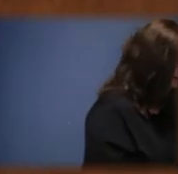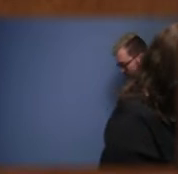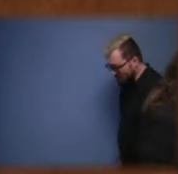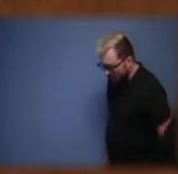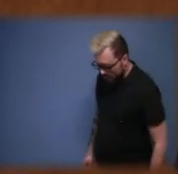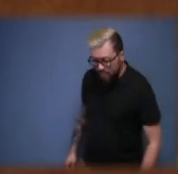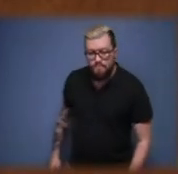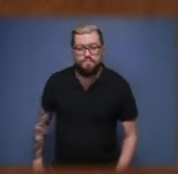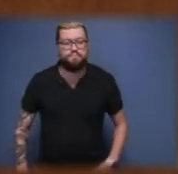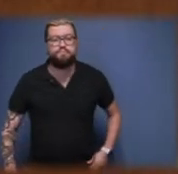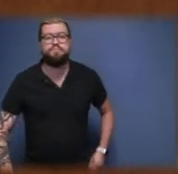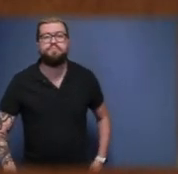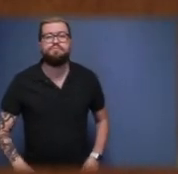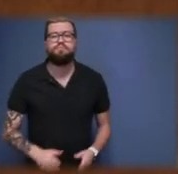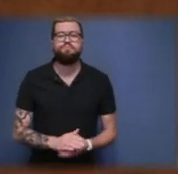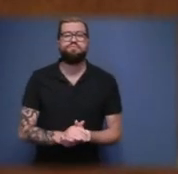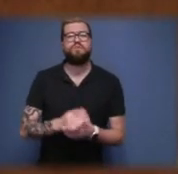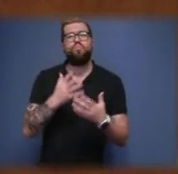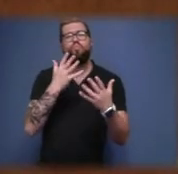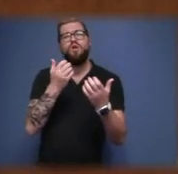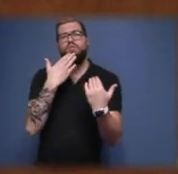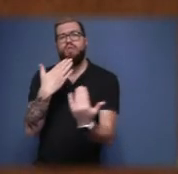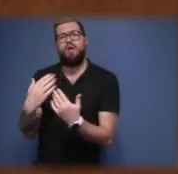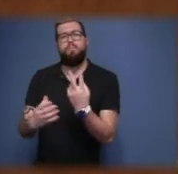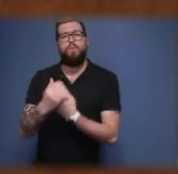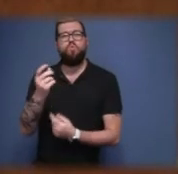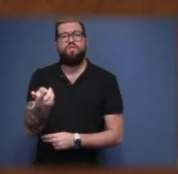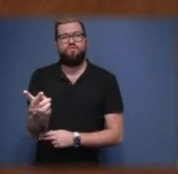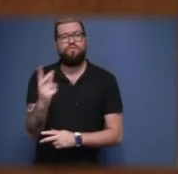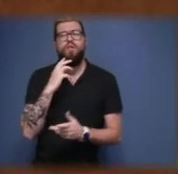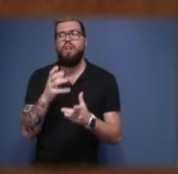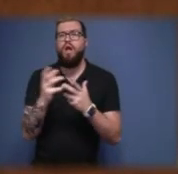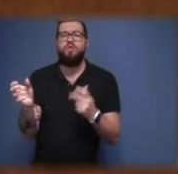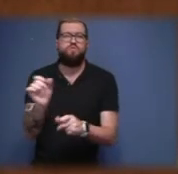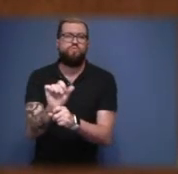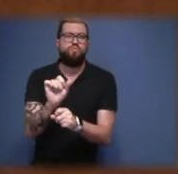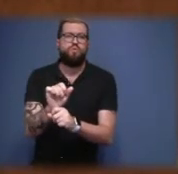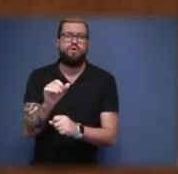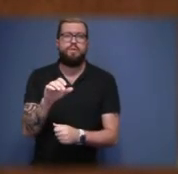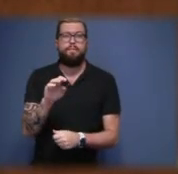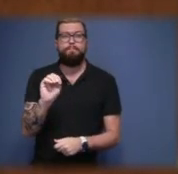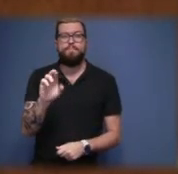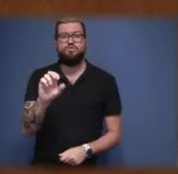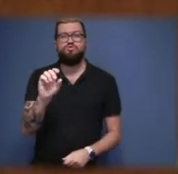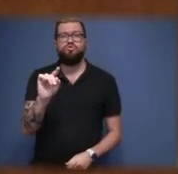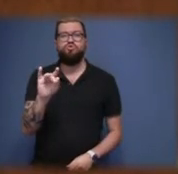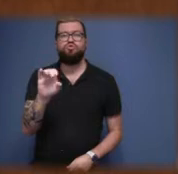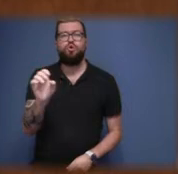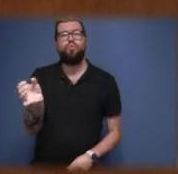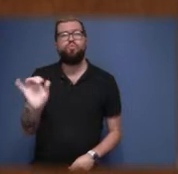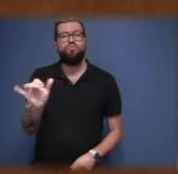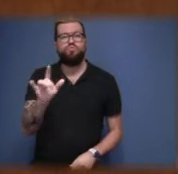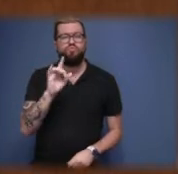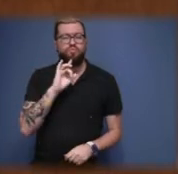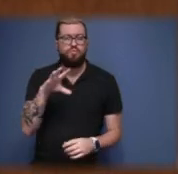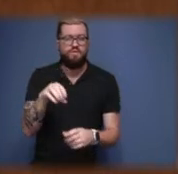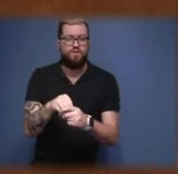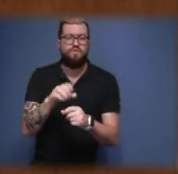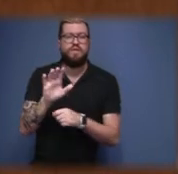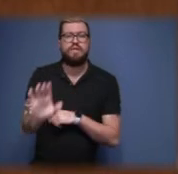No, just want to thank you both. You know, tremendous amount of work, Mr. Stone as well, for you know